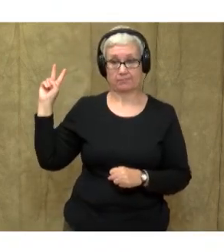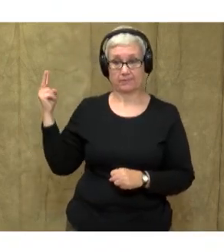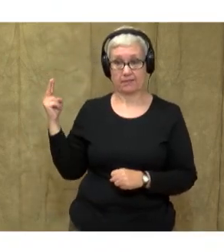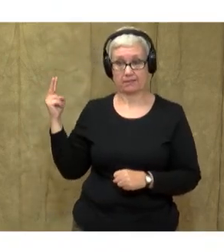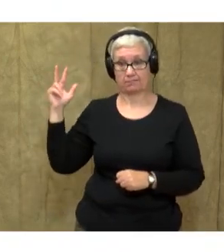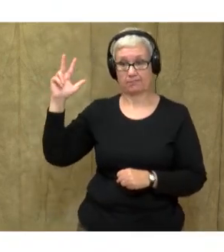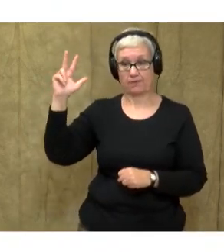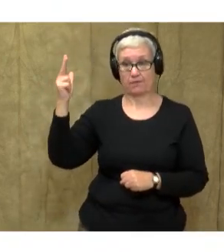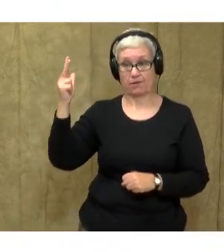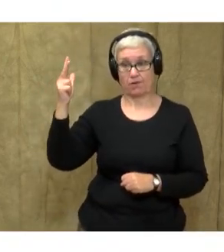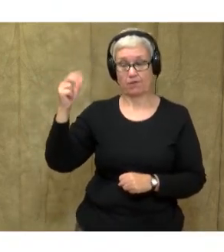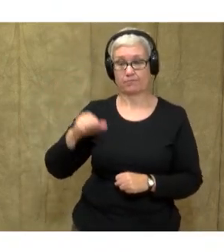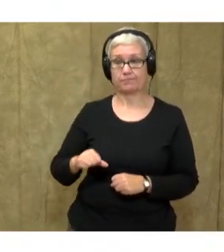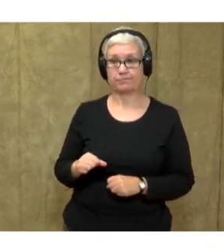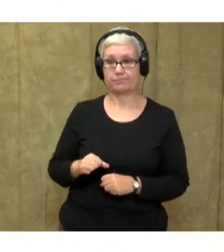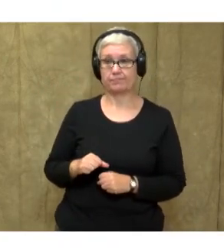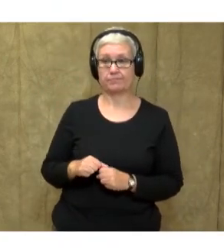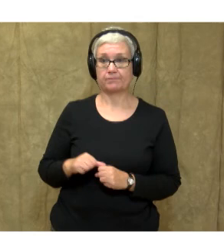the third,